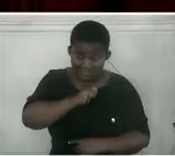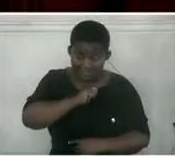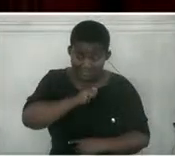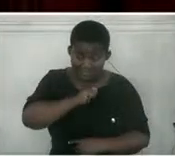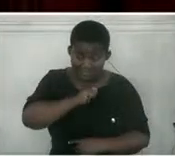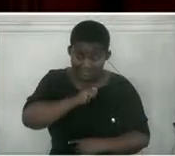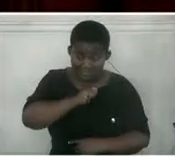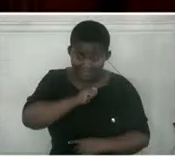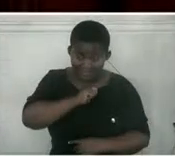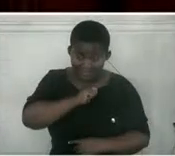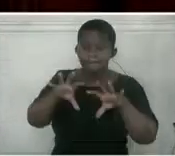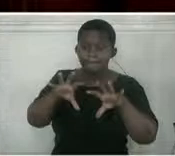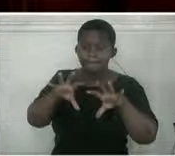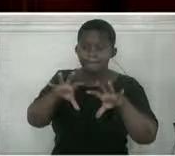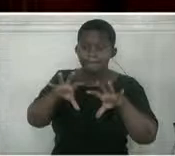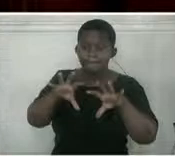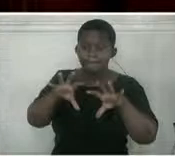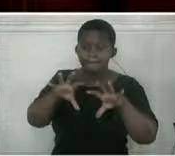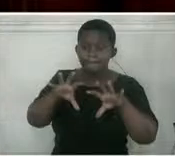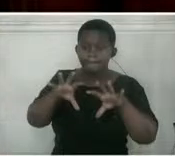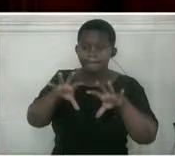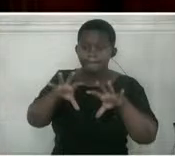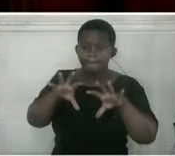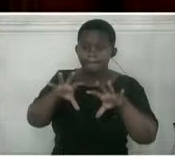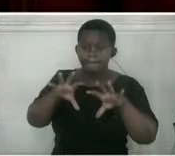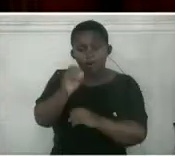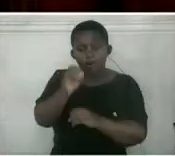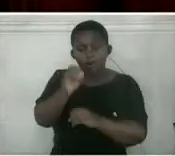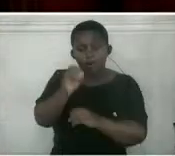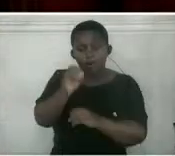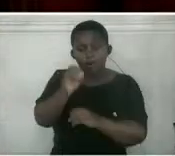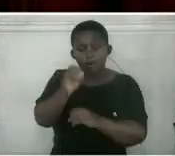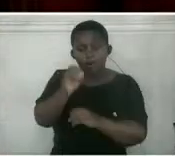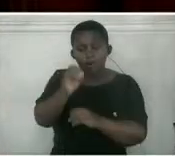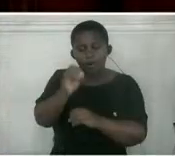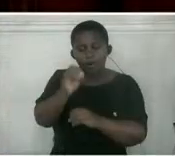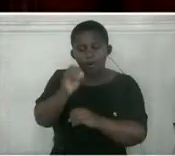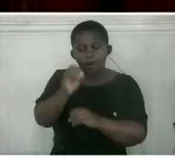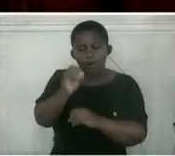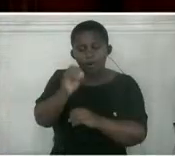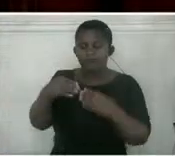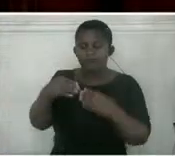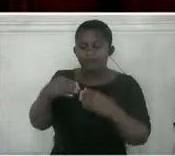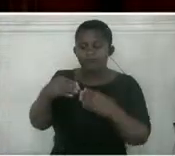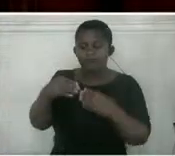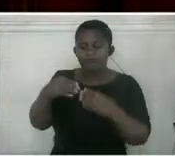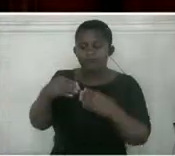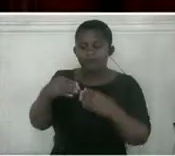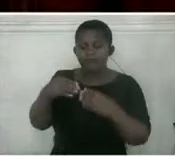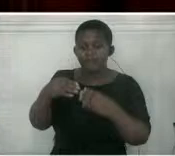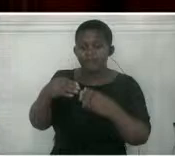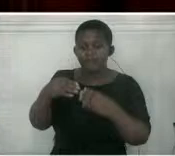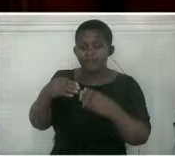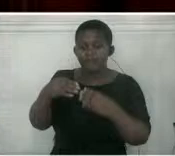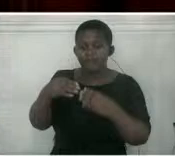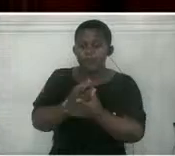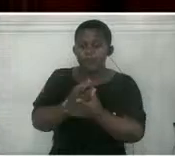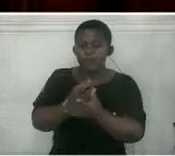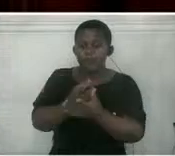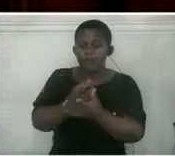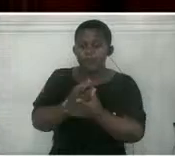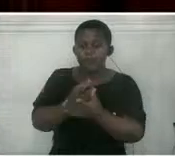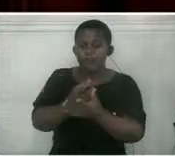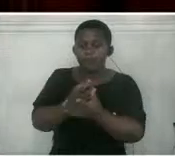the Operation Vula as an overarching program to drive radical economic transformation. This